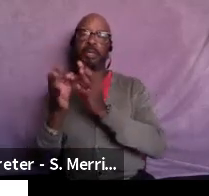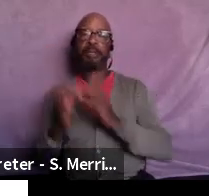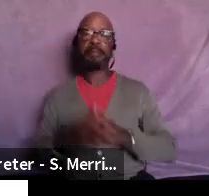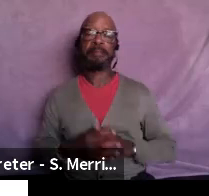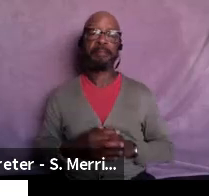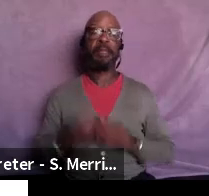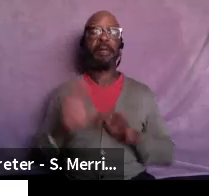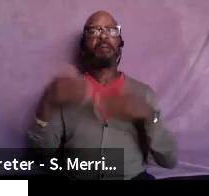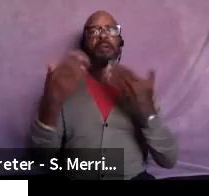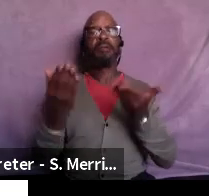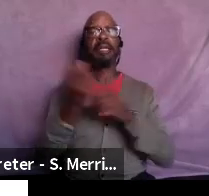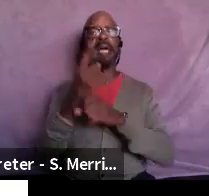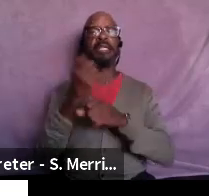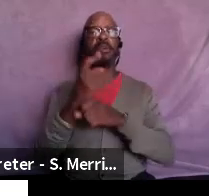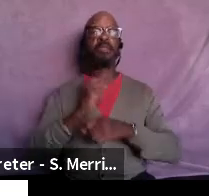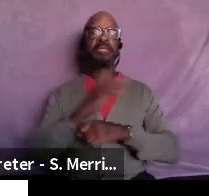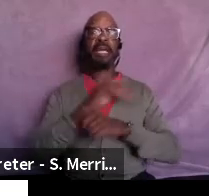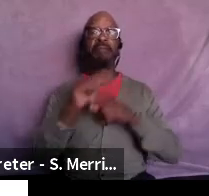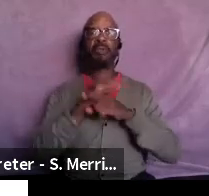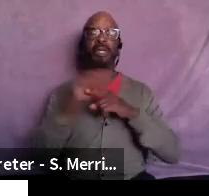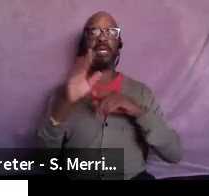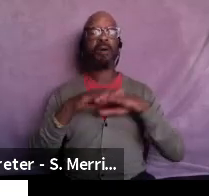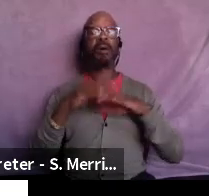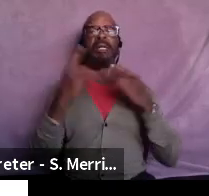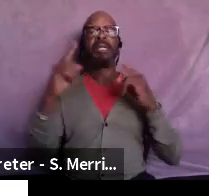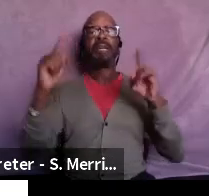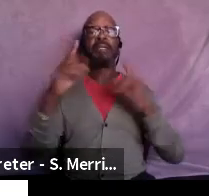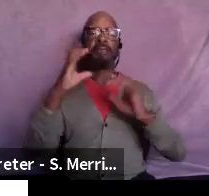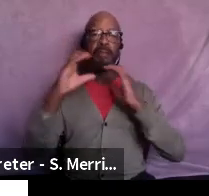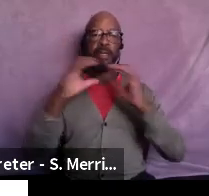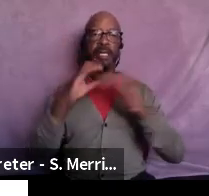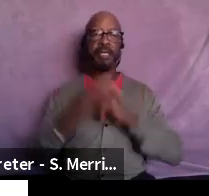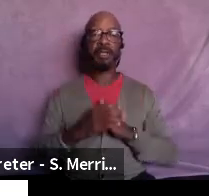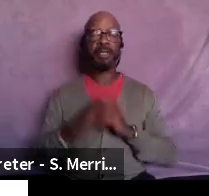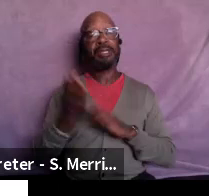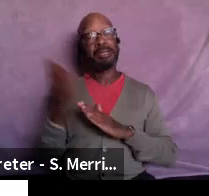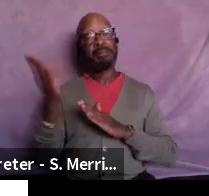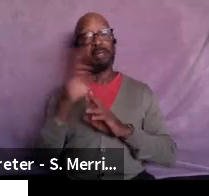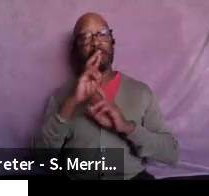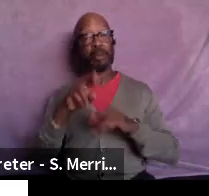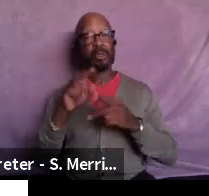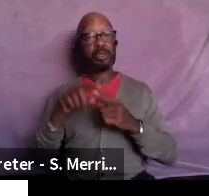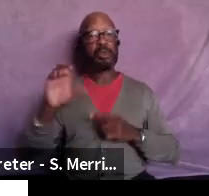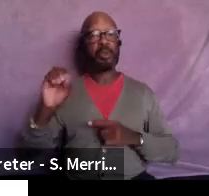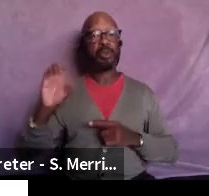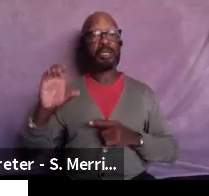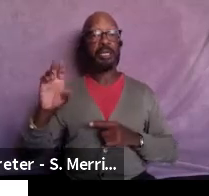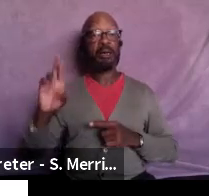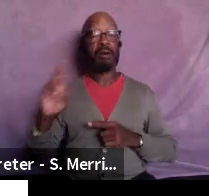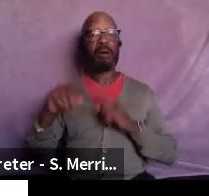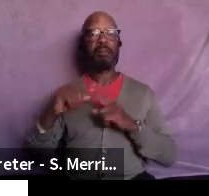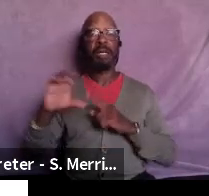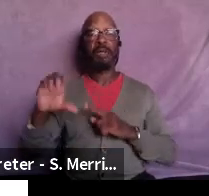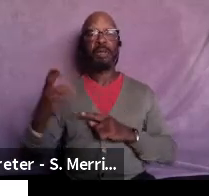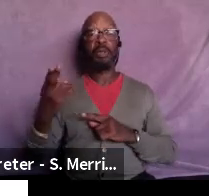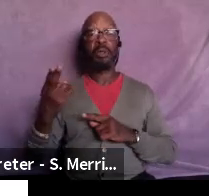provide annual staff training on effective communication, submit reports to OCR regarding Christus's